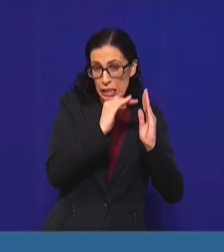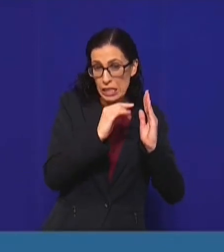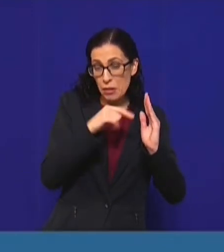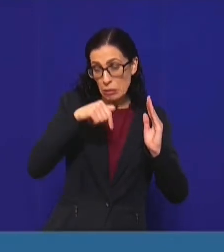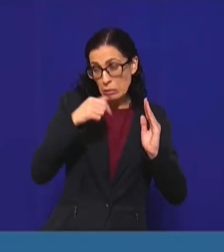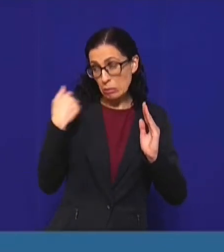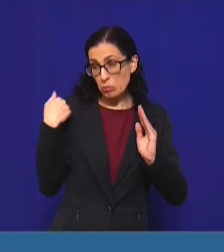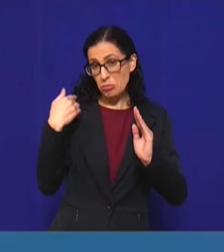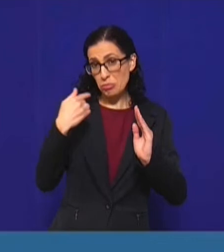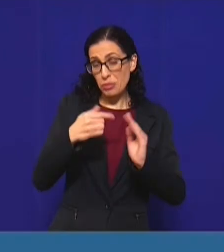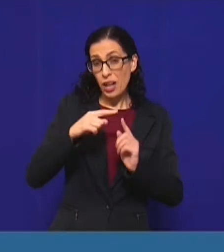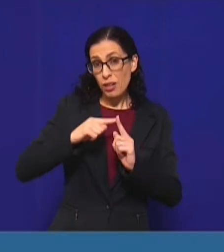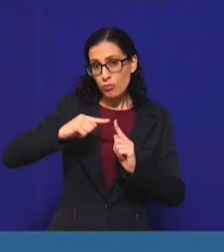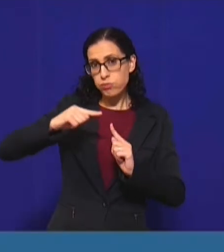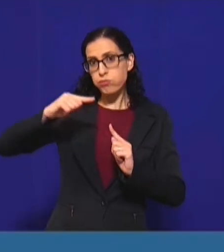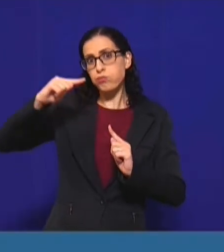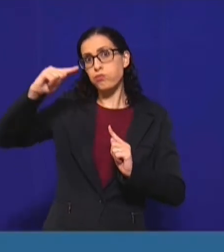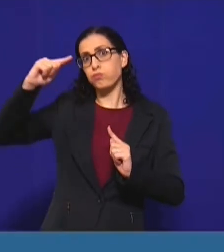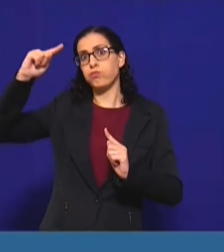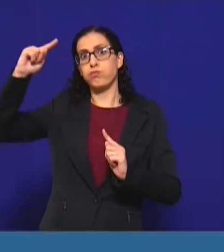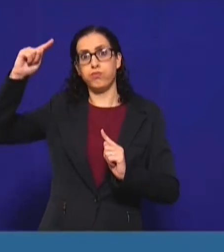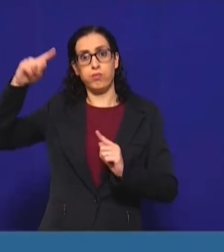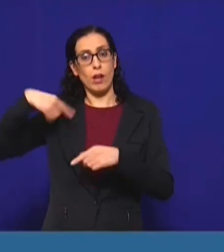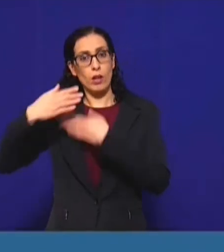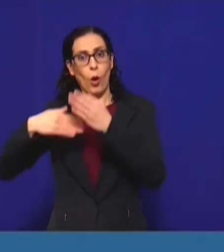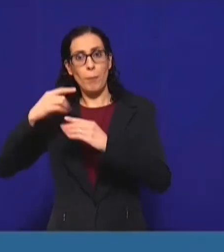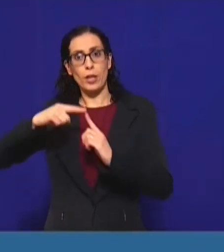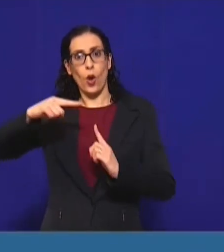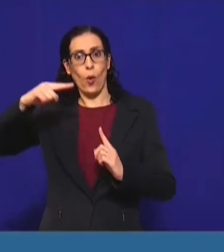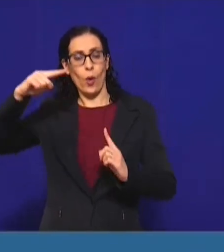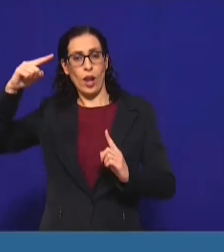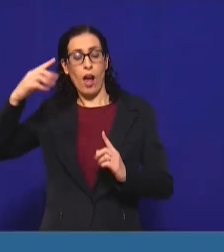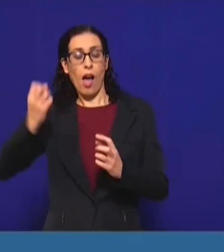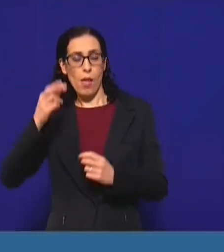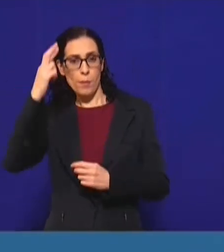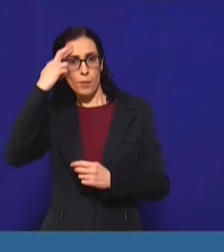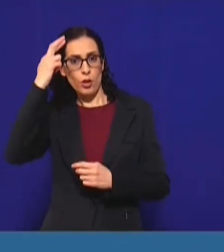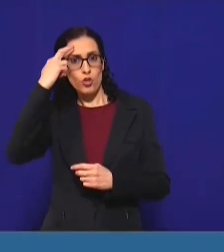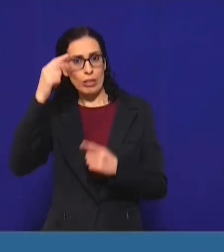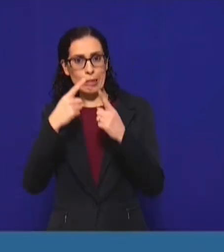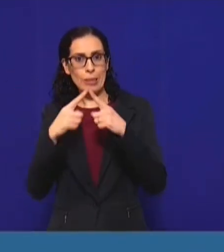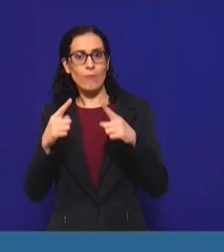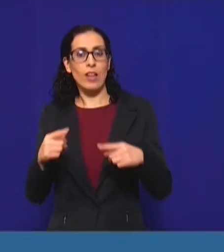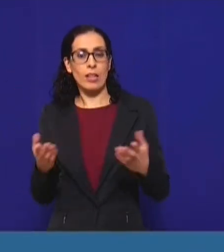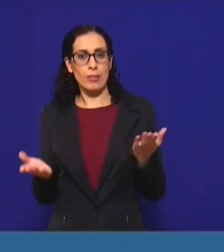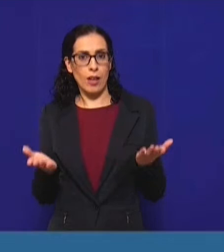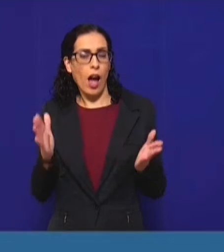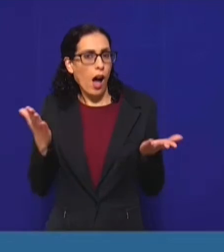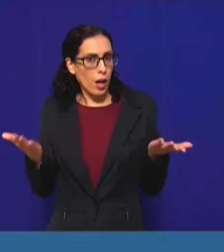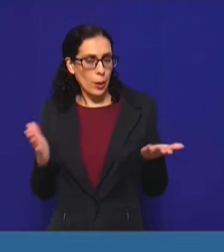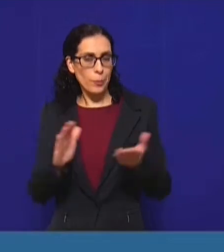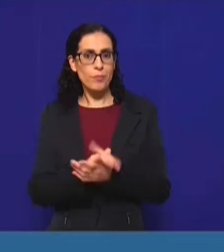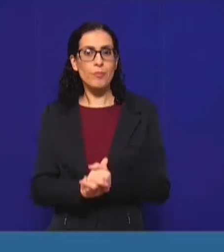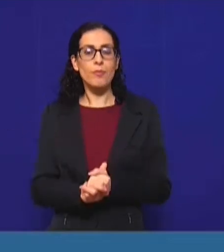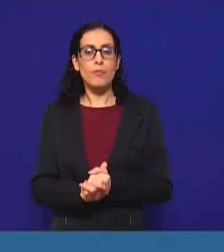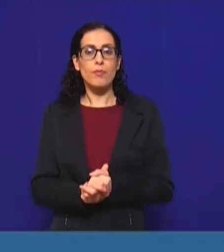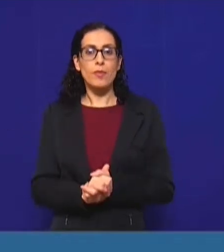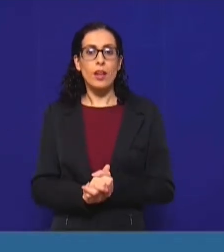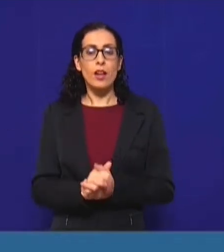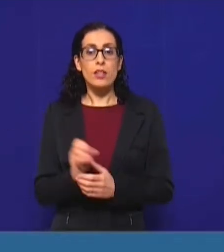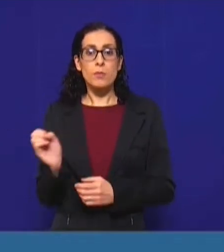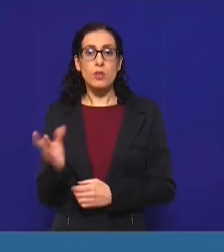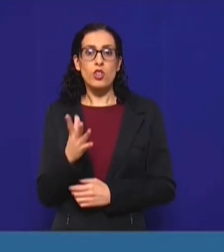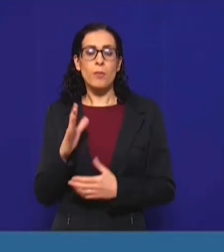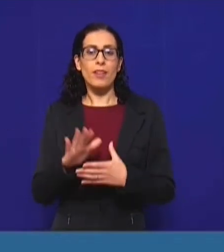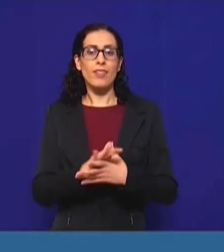l-aħħar qegħdin naraw iż-żieda fil-każijiet. Hemm diversi raġunijiet għalfejn ikun hemm din iż-żieda, fosthom